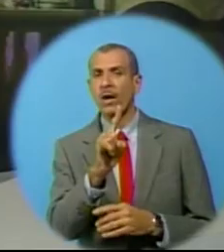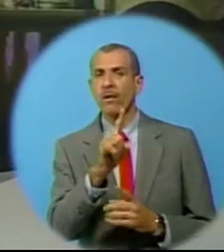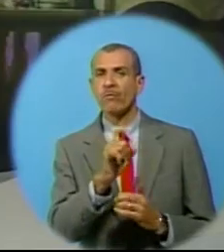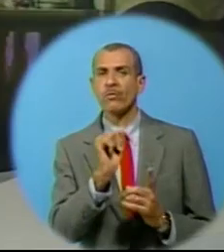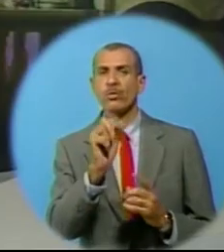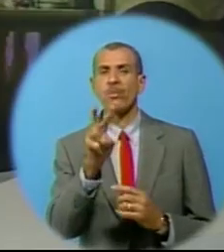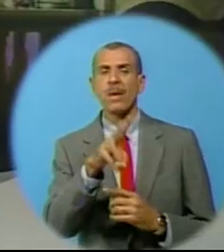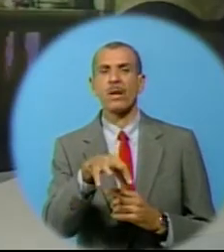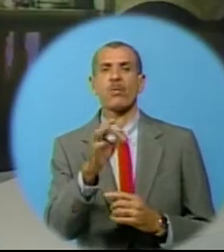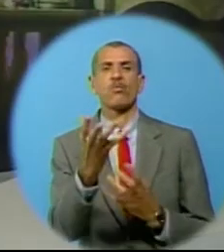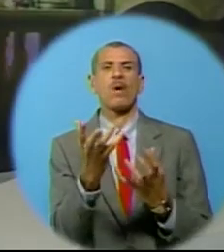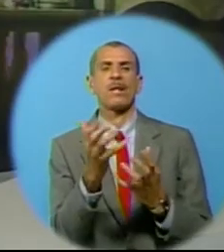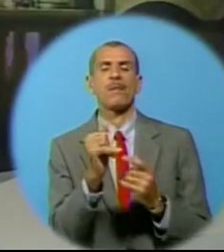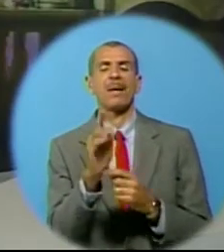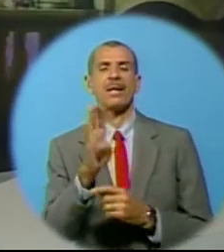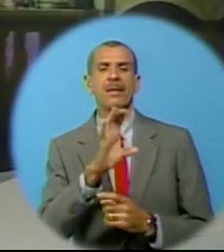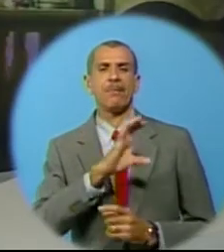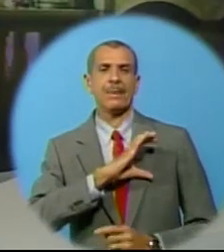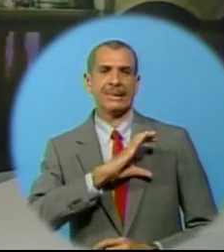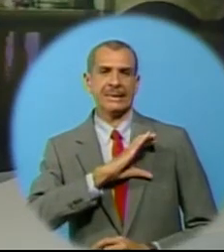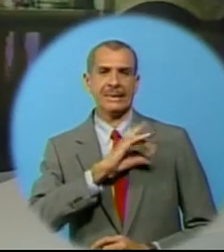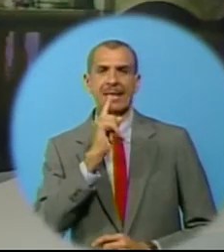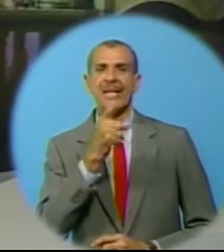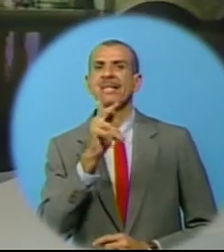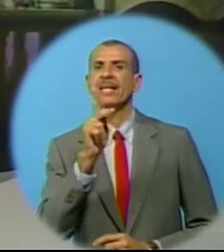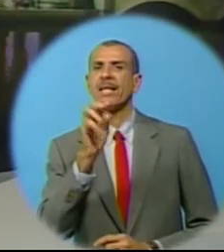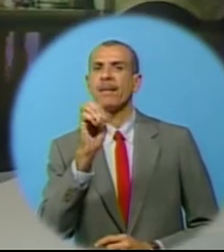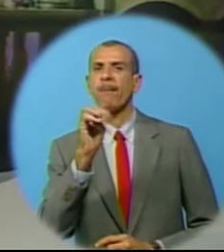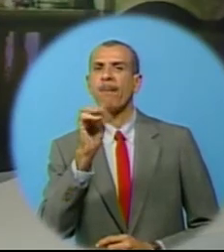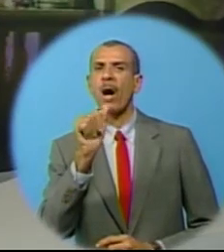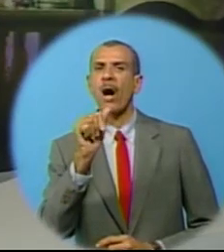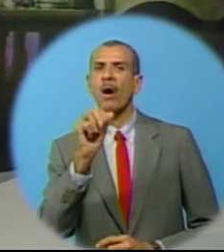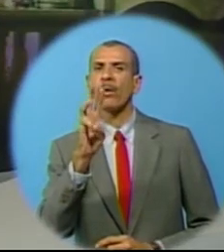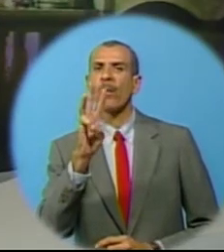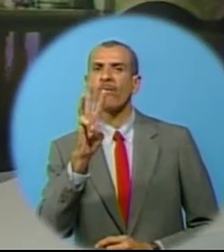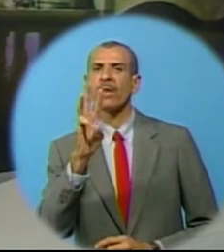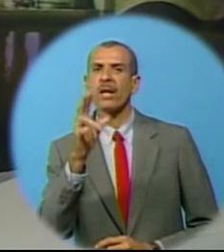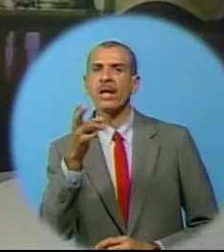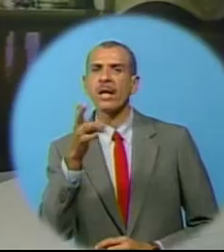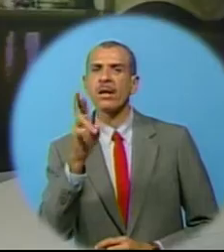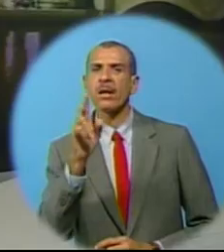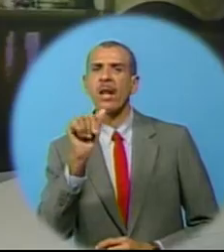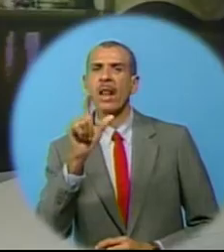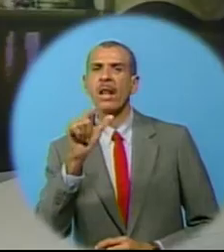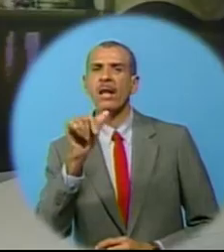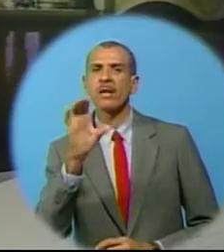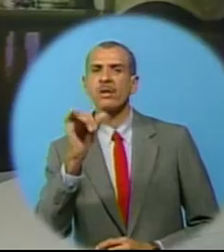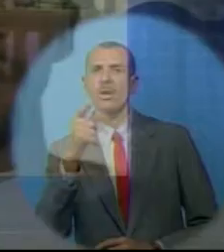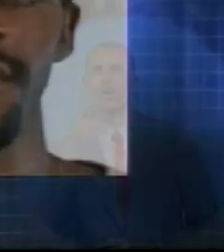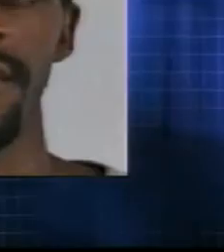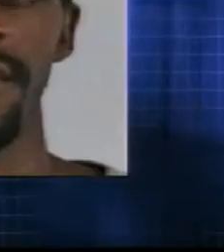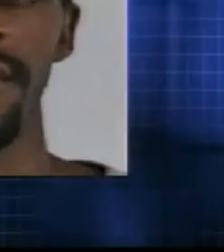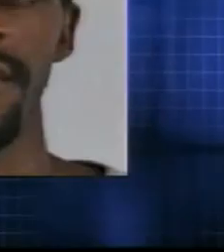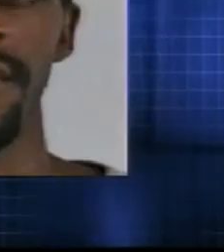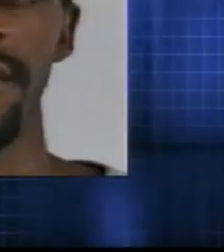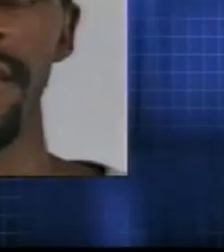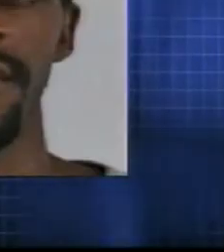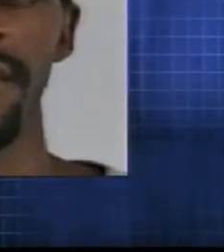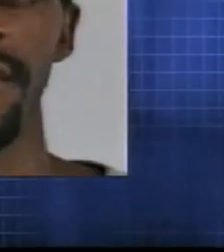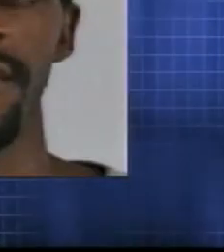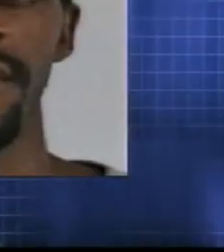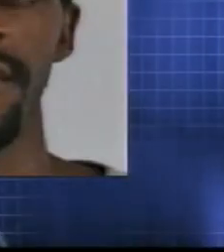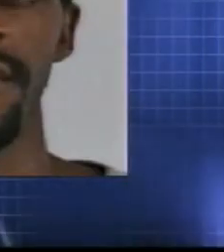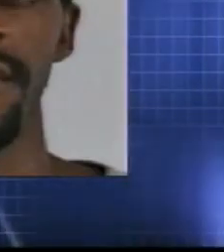men previously wanted by police. He is Kemar Whitfield Ronaldo Leacock, 26 years, alias Big Eyes. His last known address